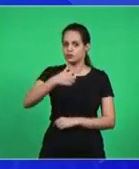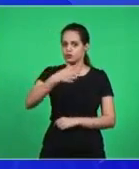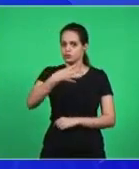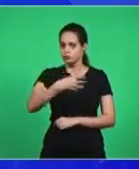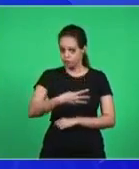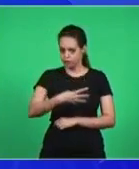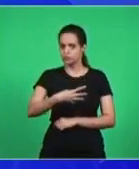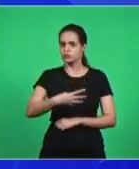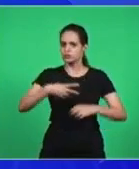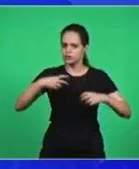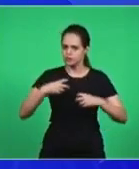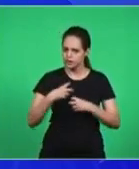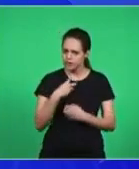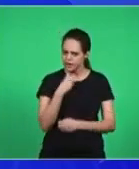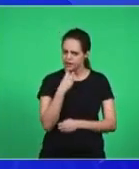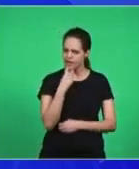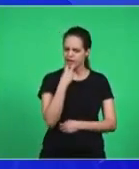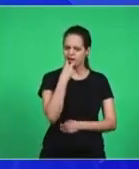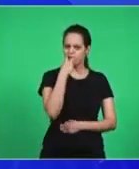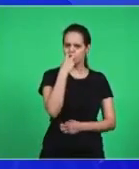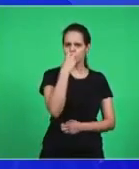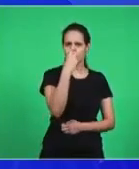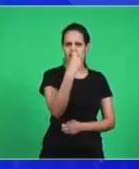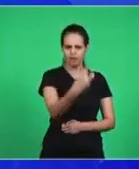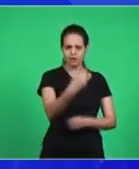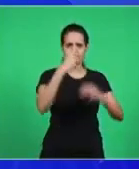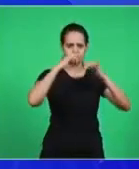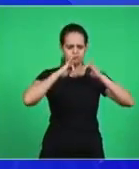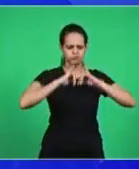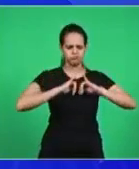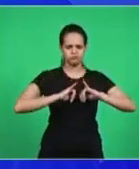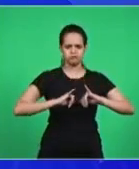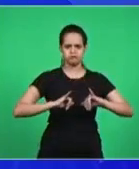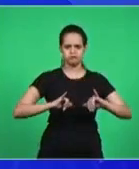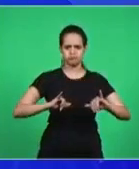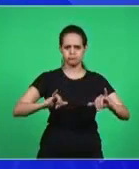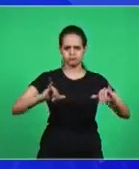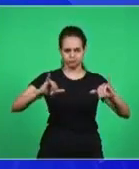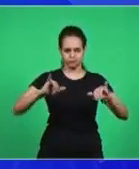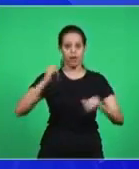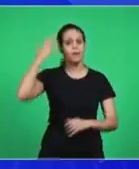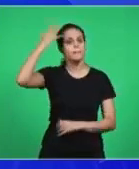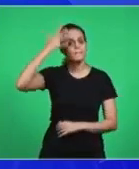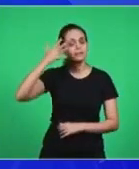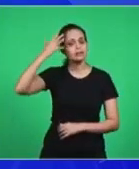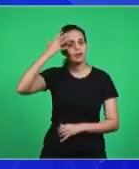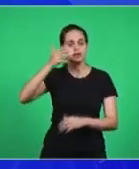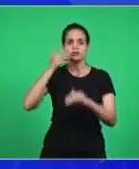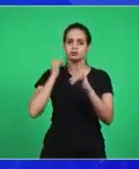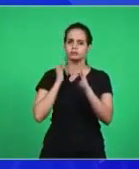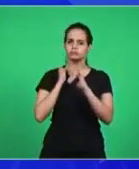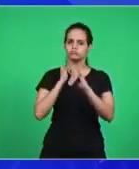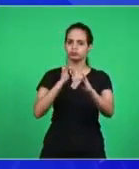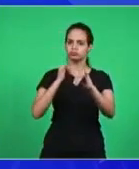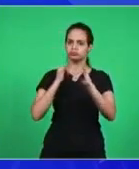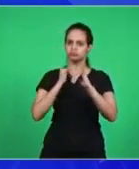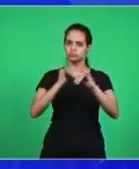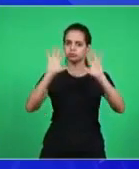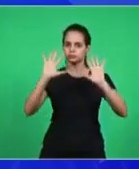on the entire world, which was the shout that was given, a proclamation with that message of trumpets and